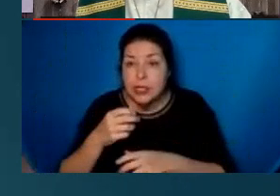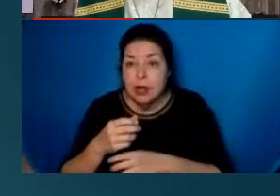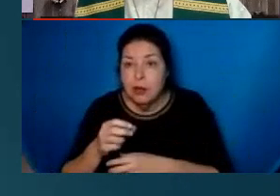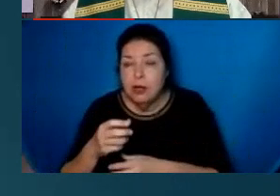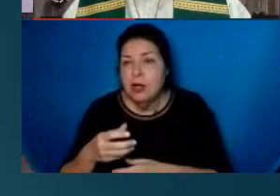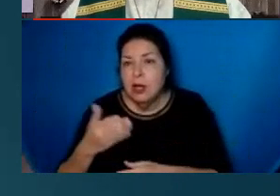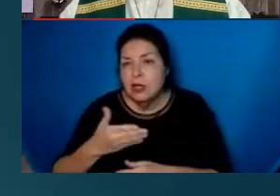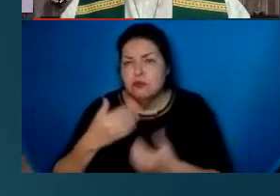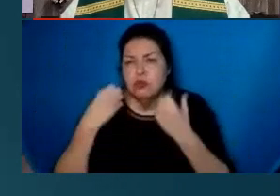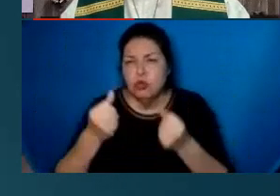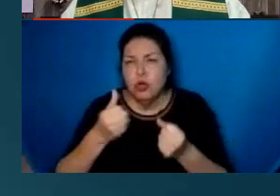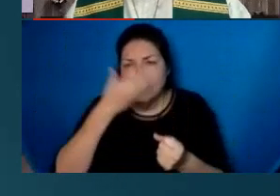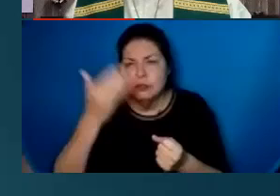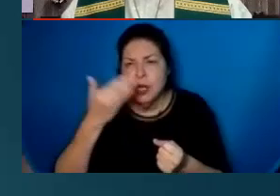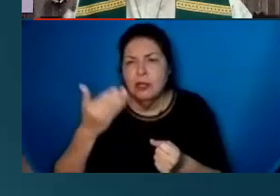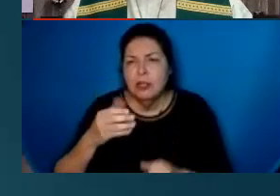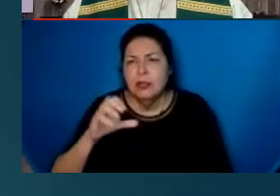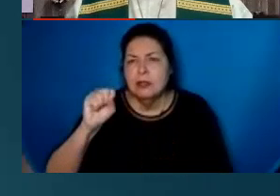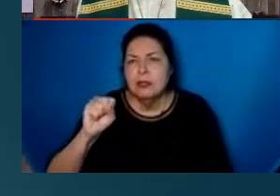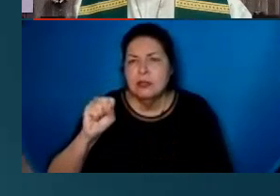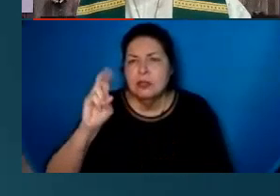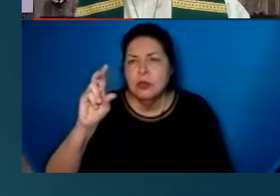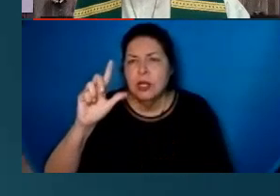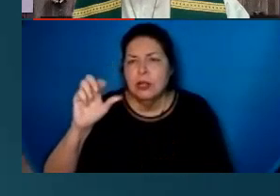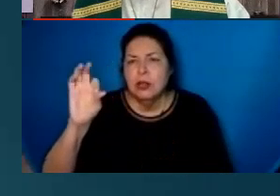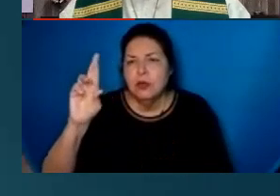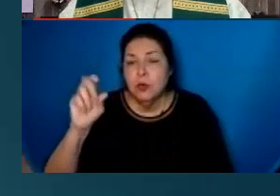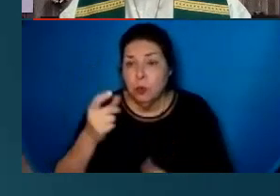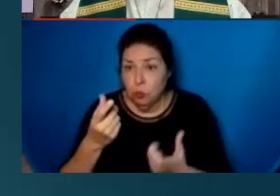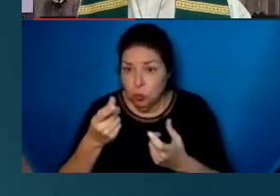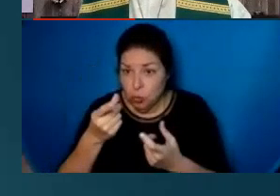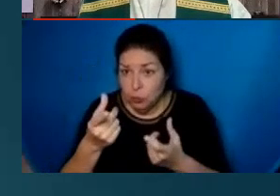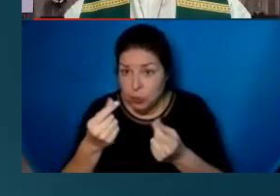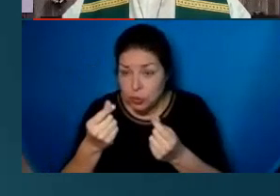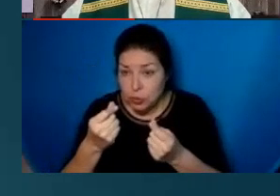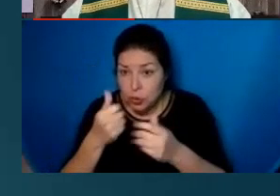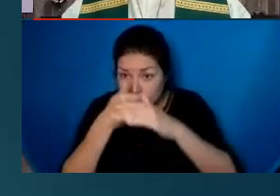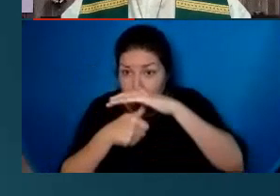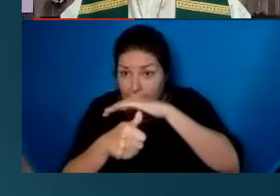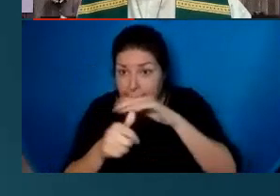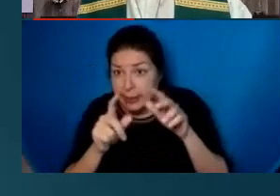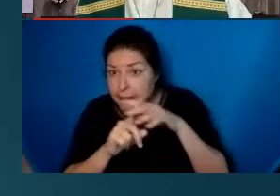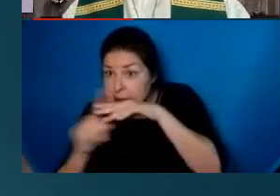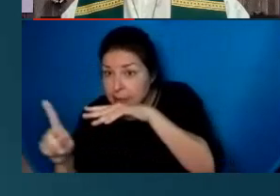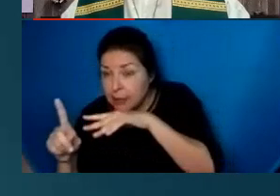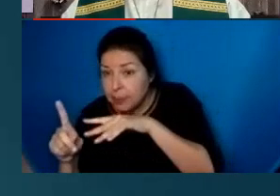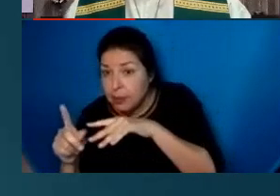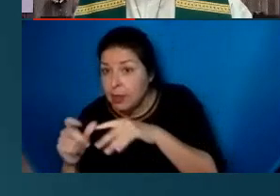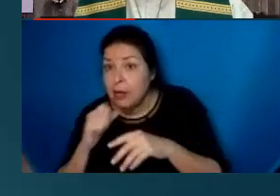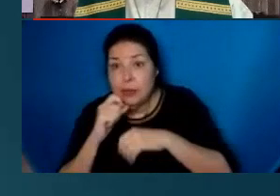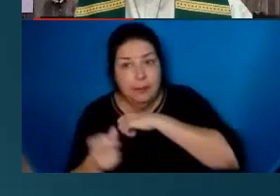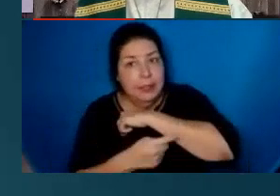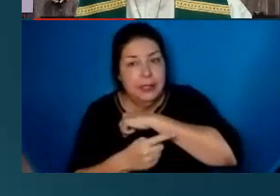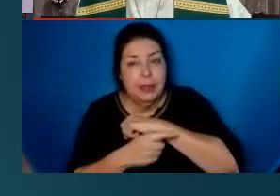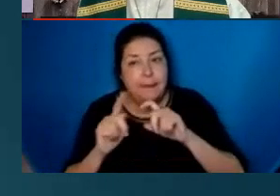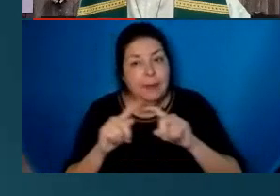smell of sulfur, you would run and hide. It wouldn't be very tempting. On the other hand, demons tempt us